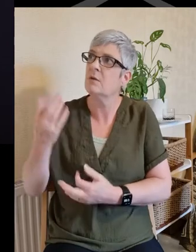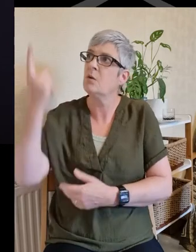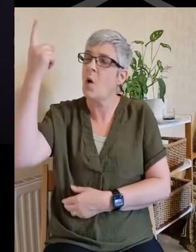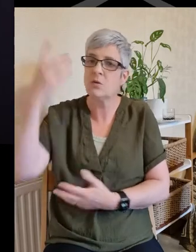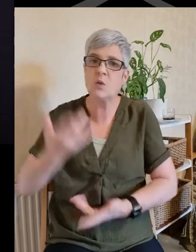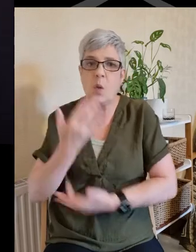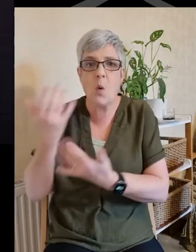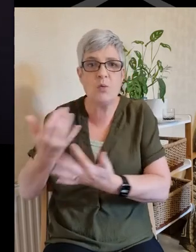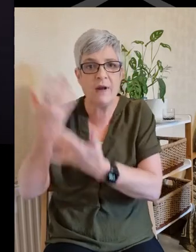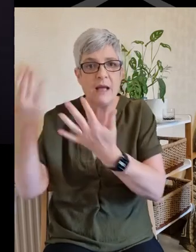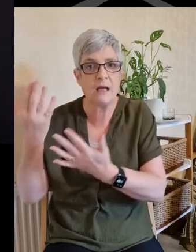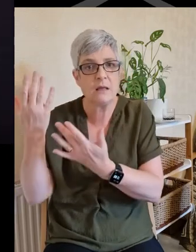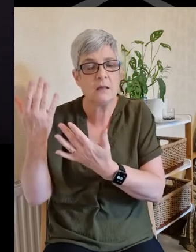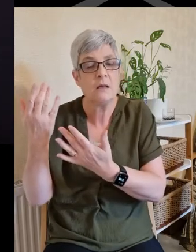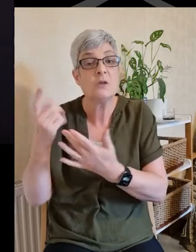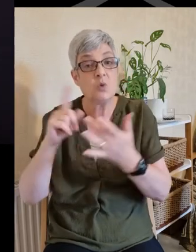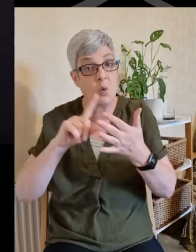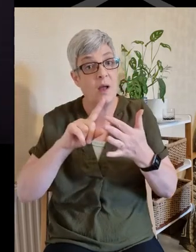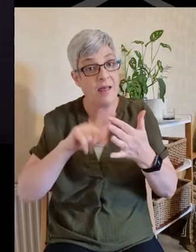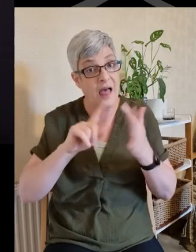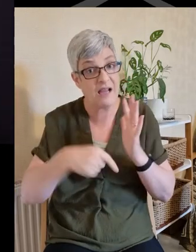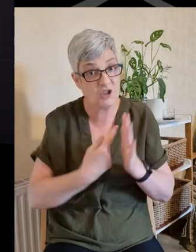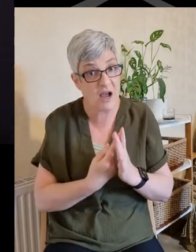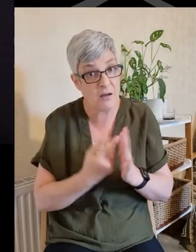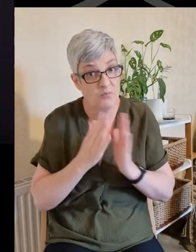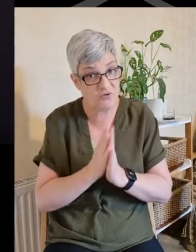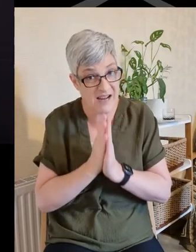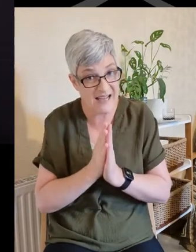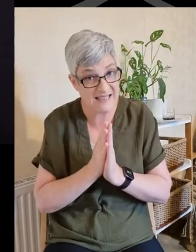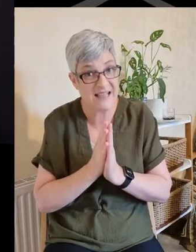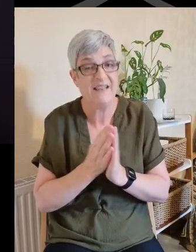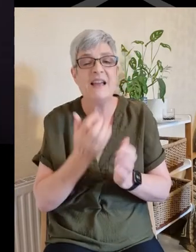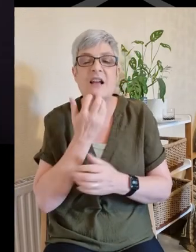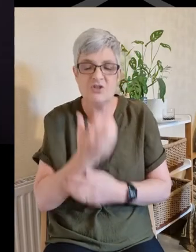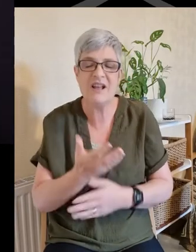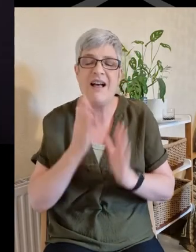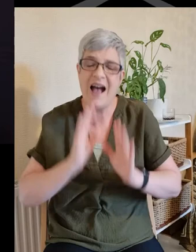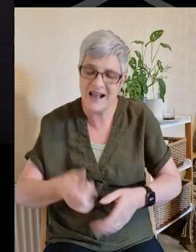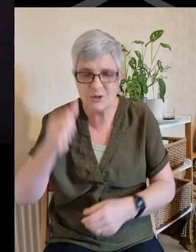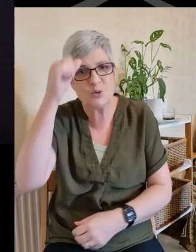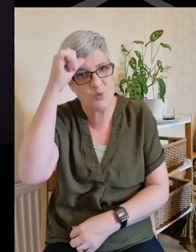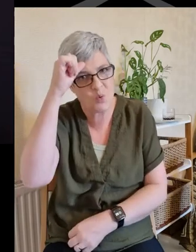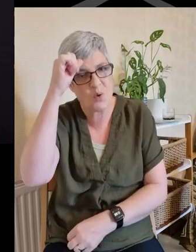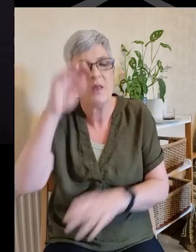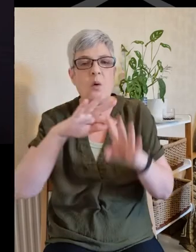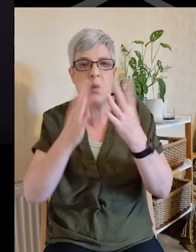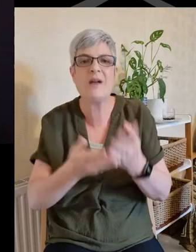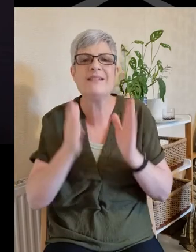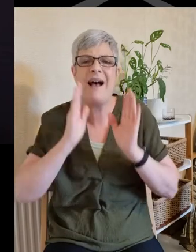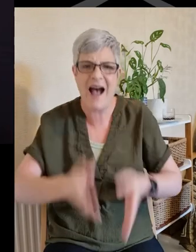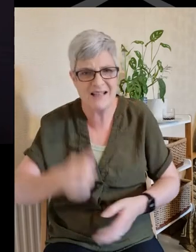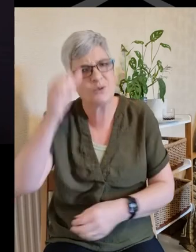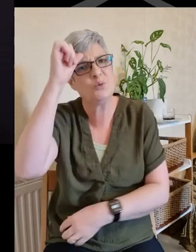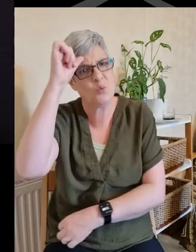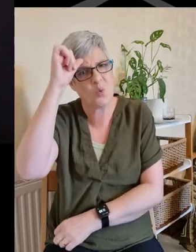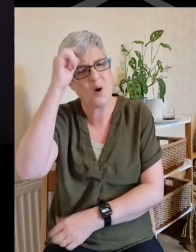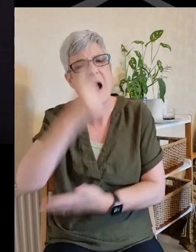So Elijah's prayer that Israel must know, Jesus' prayer was that the world must know about the glory of the living